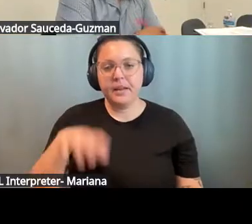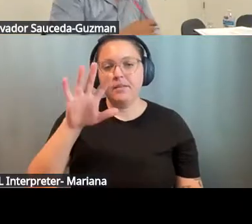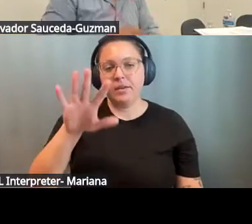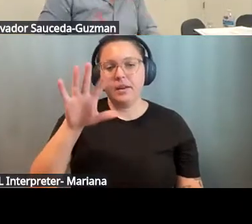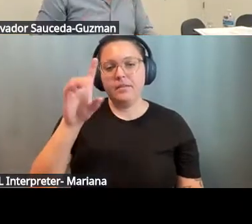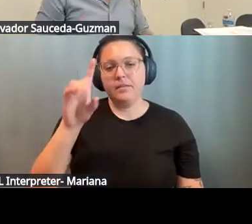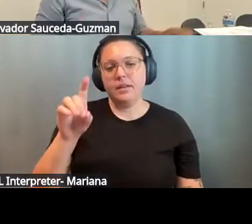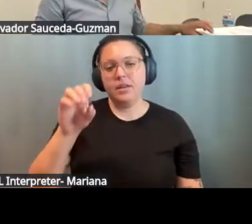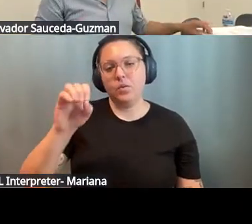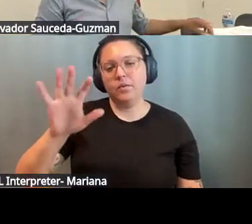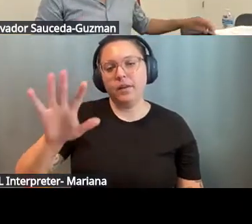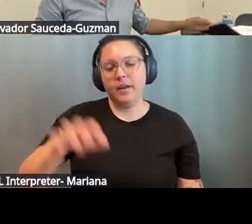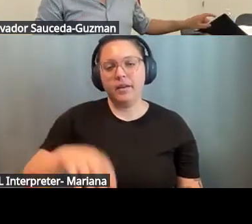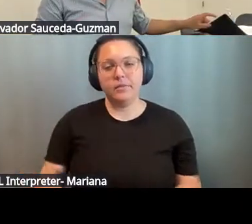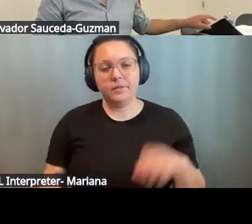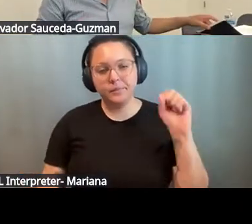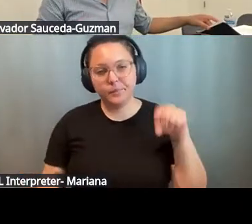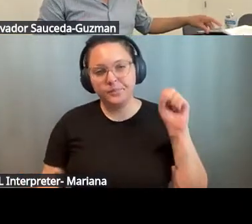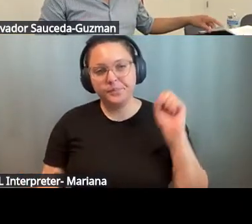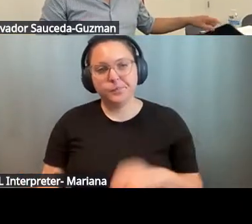5D05, Aye.